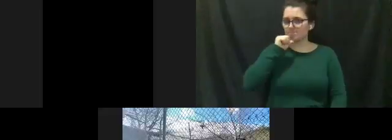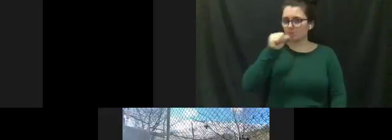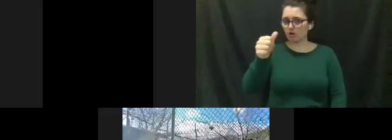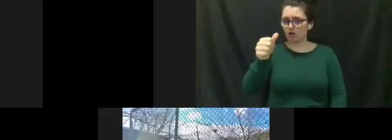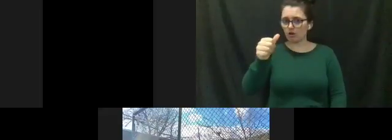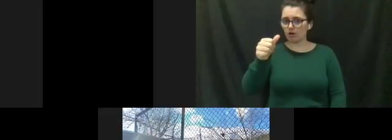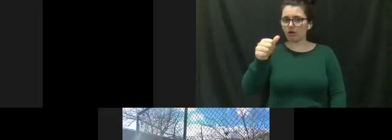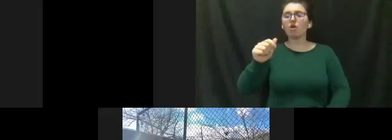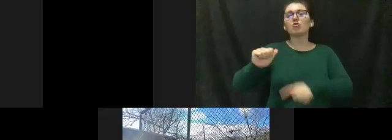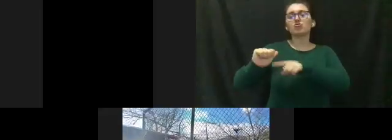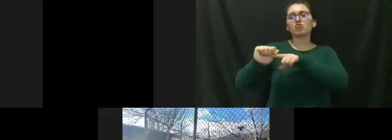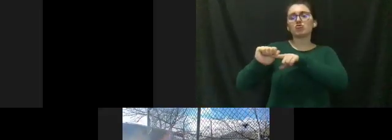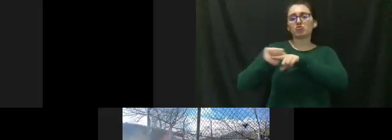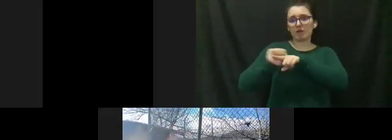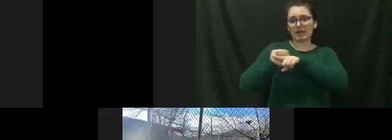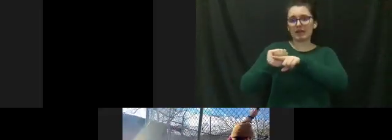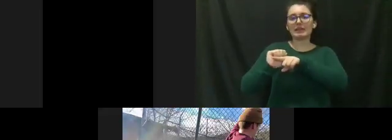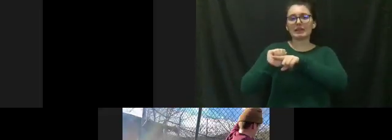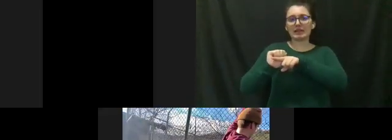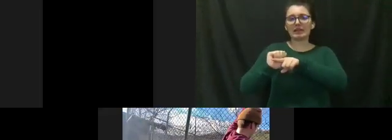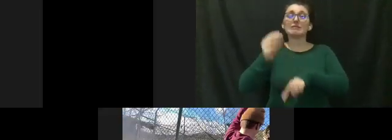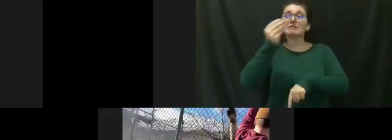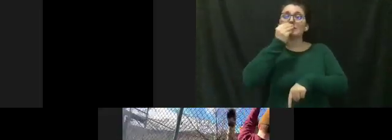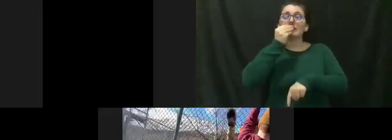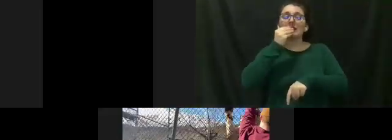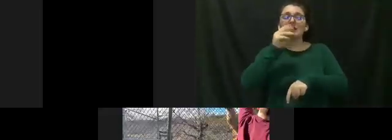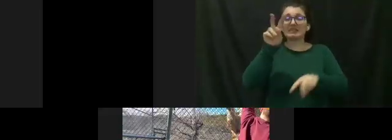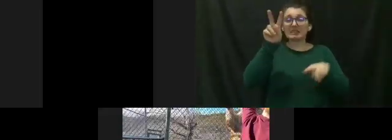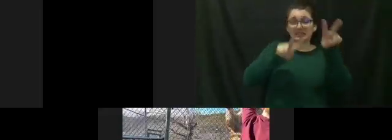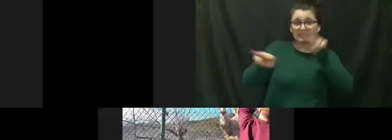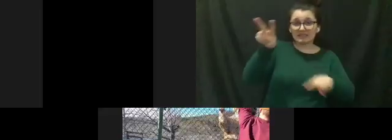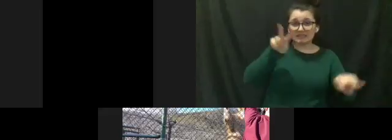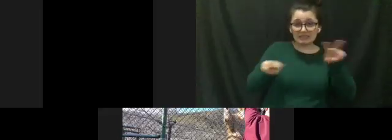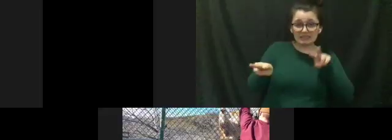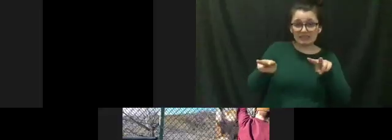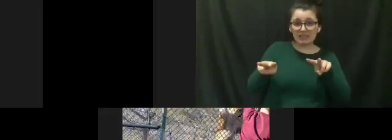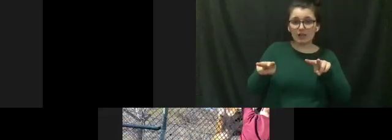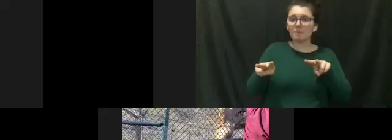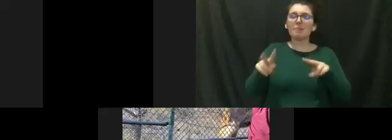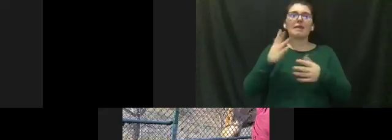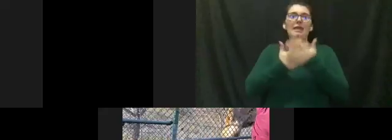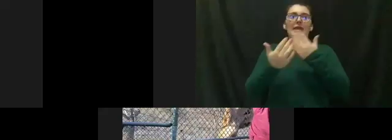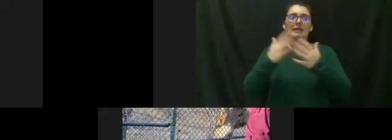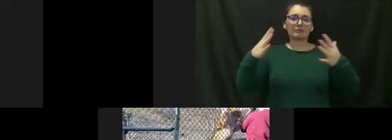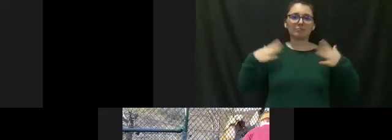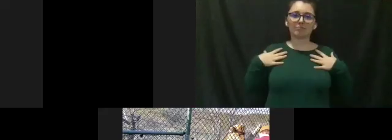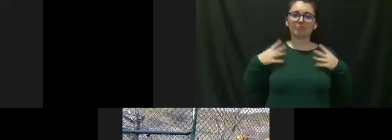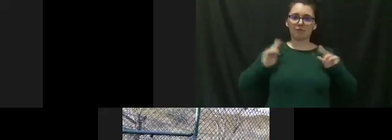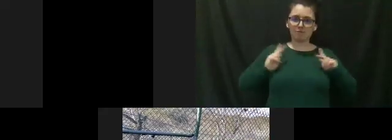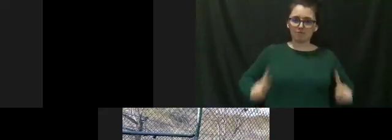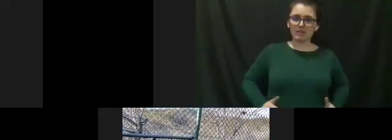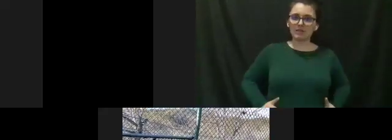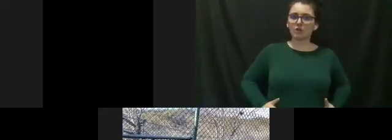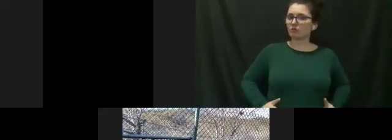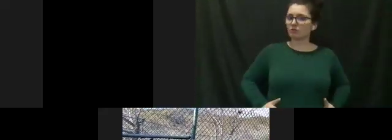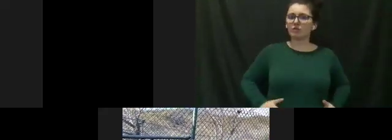training helps us take care of them even better. Okay. Because we can't go in and get hands on them to give them a physical like we would a dog